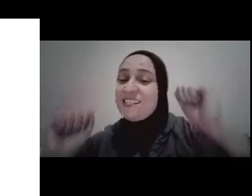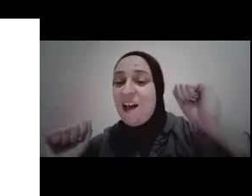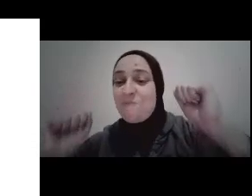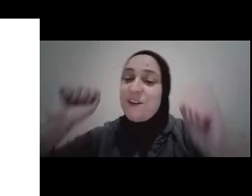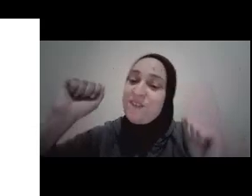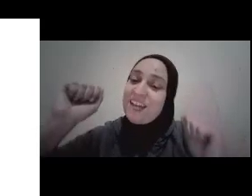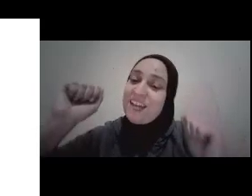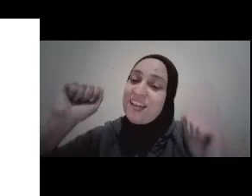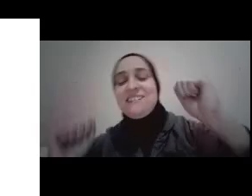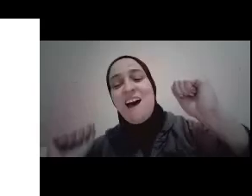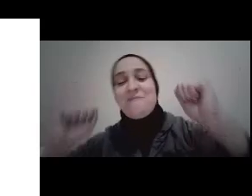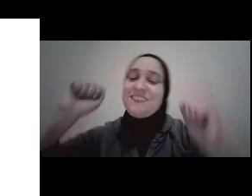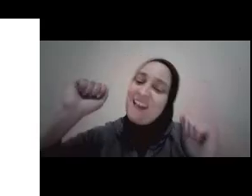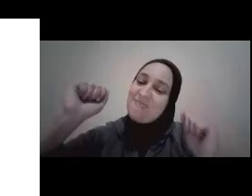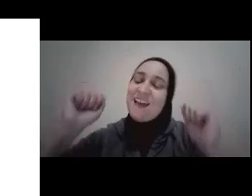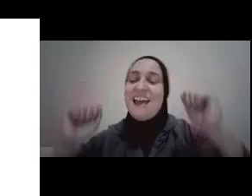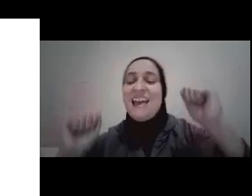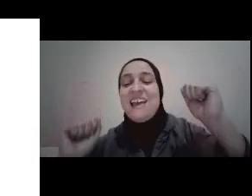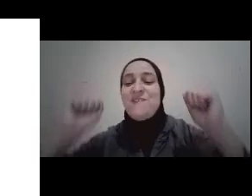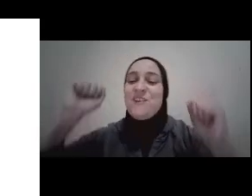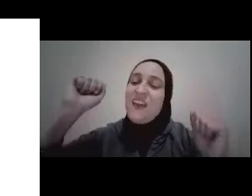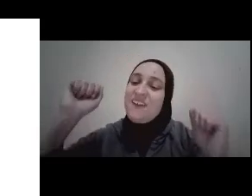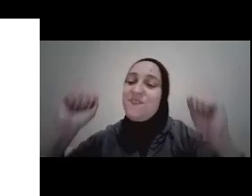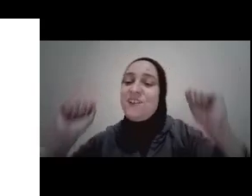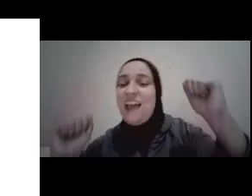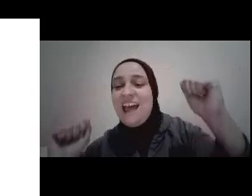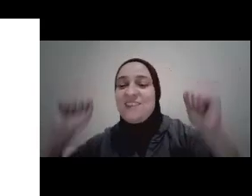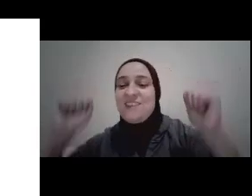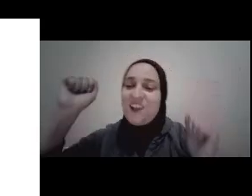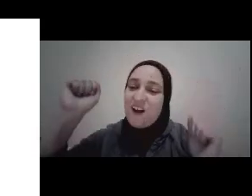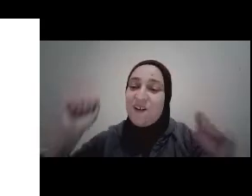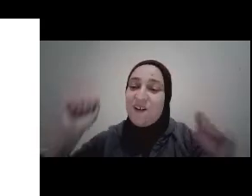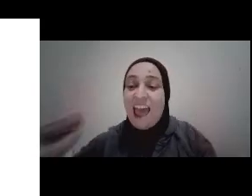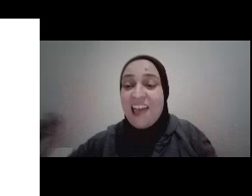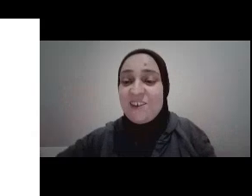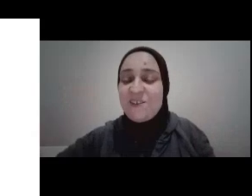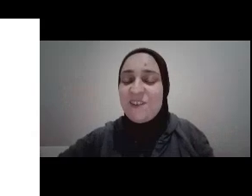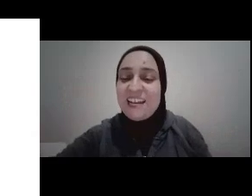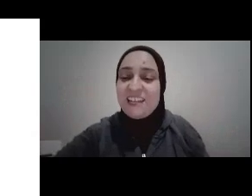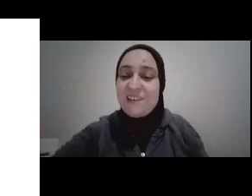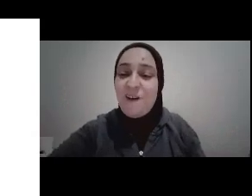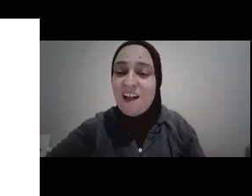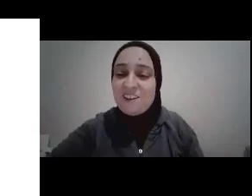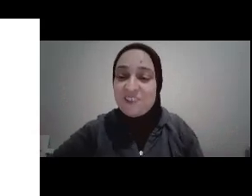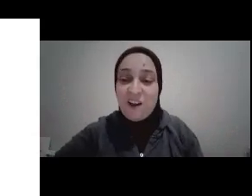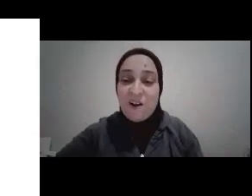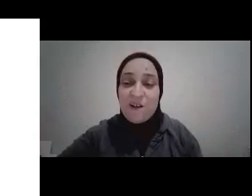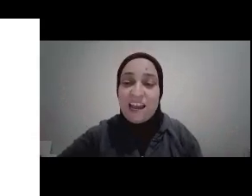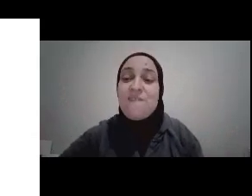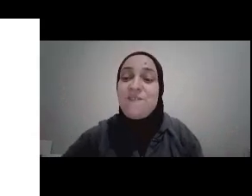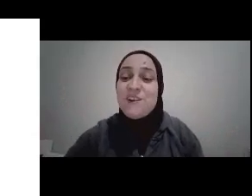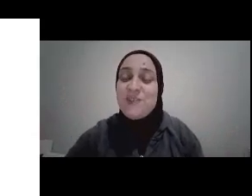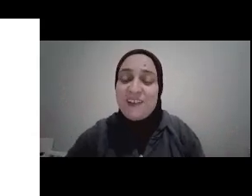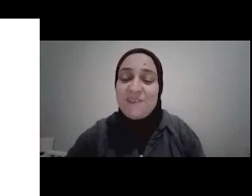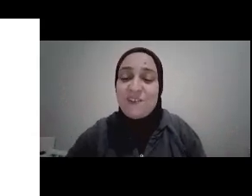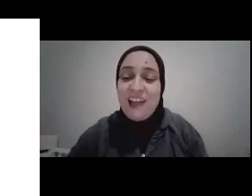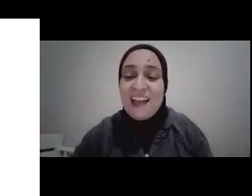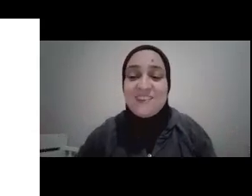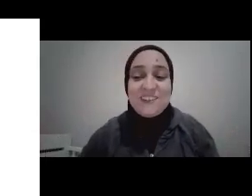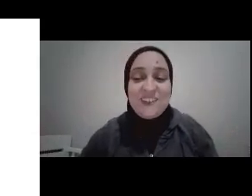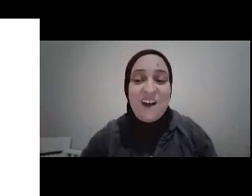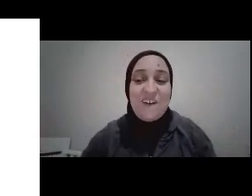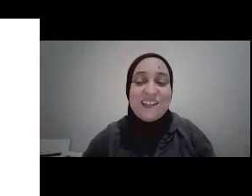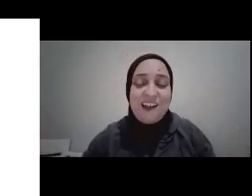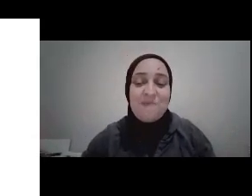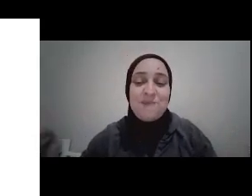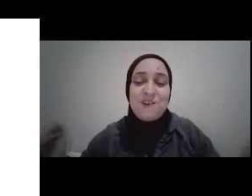it, stomp your feet. Stomp, stomp. If you're thankful and you know it, and you really want to show it. If you're thankful and